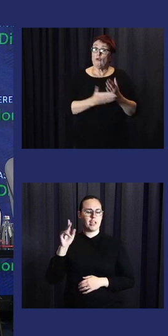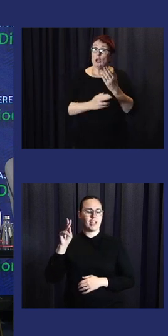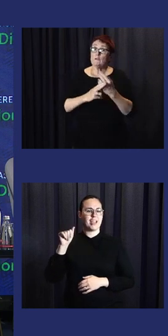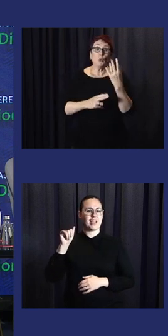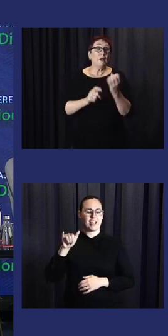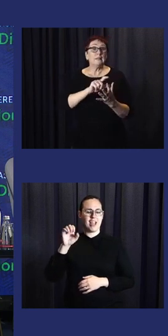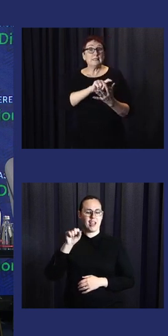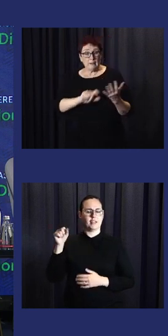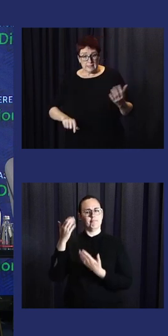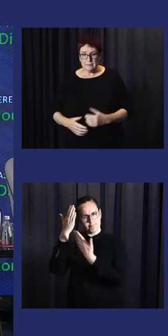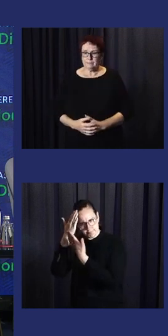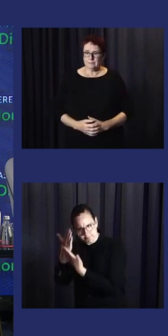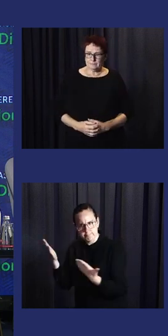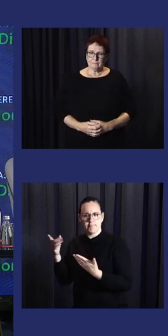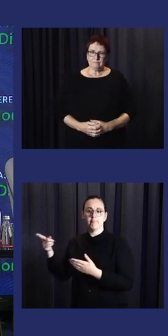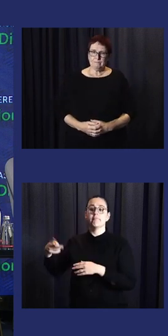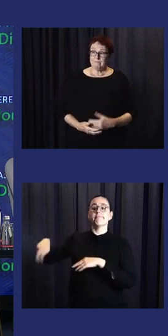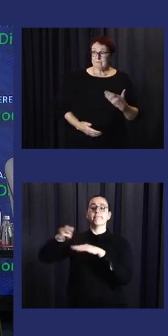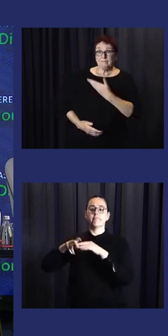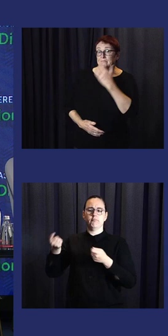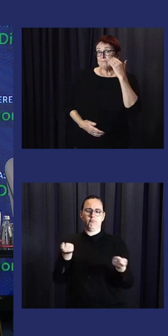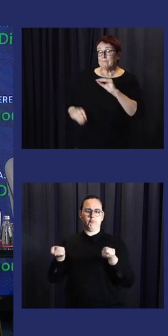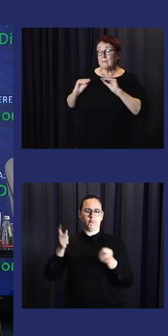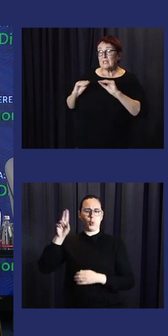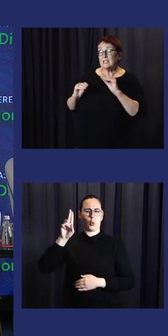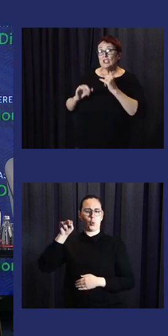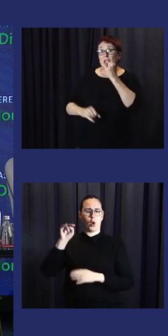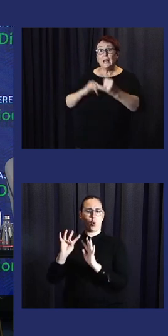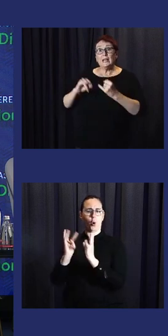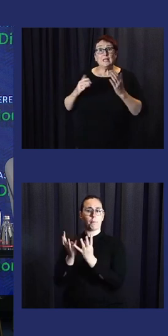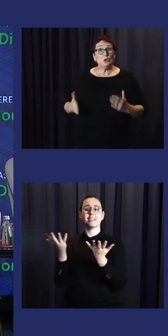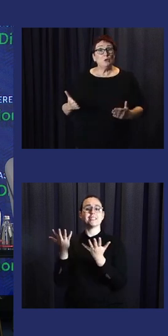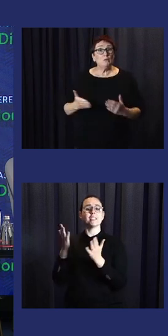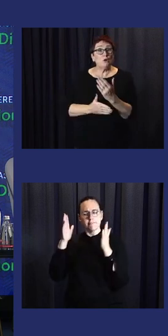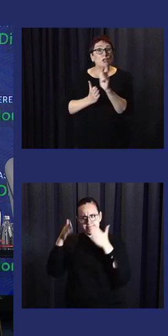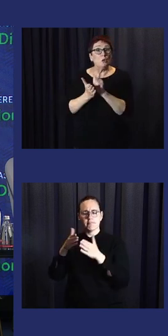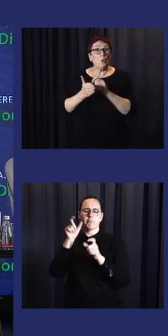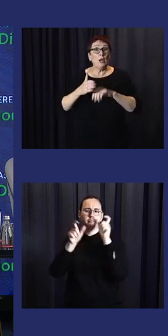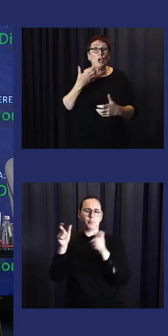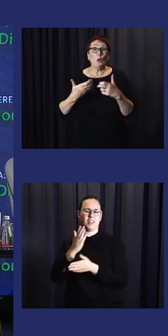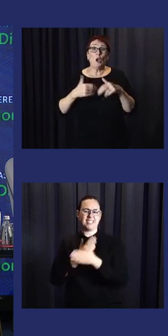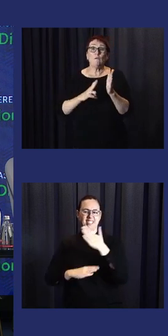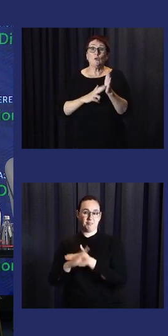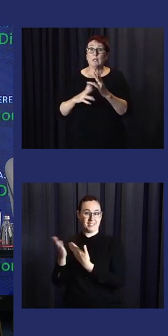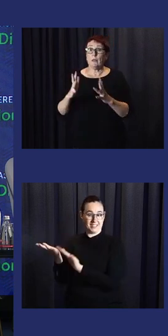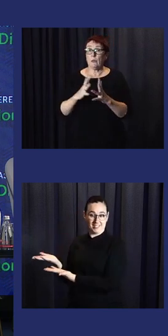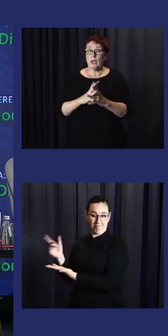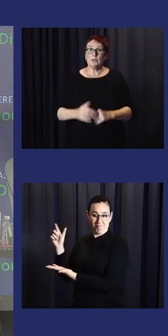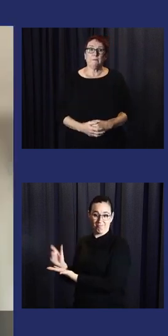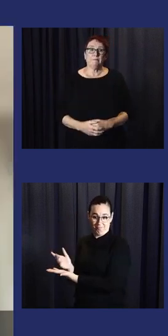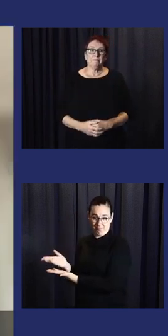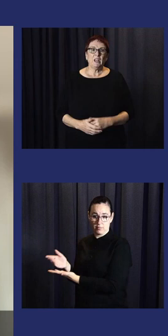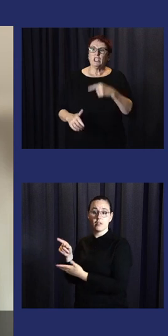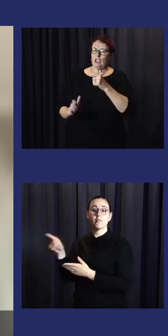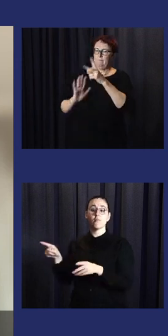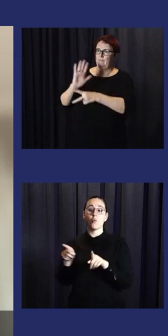Persons with Disabilities. Rosemary also teaches international human rights law at the University of New South Wales, and she's joining us